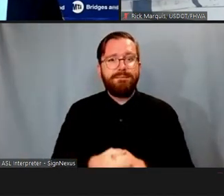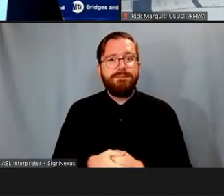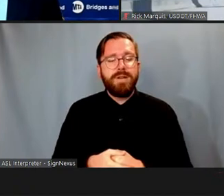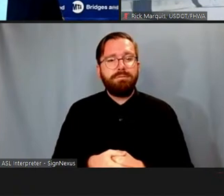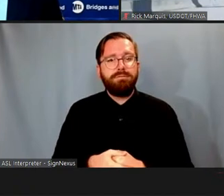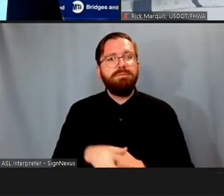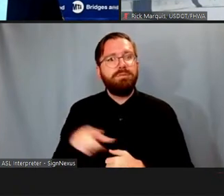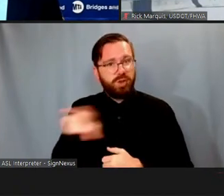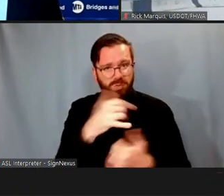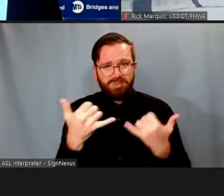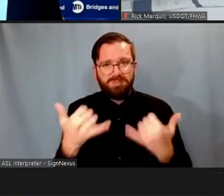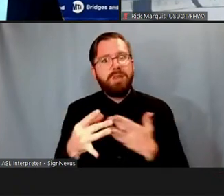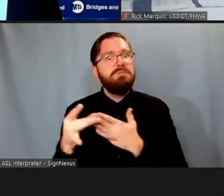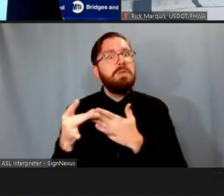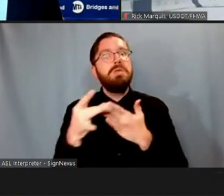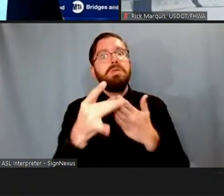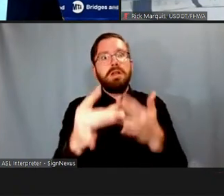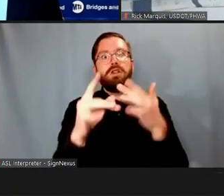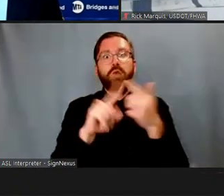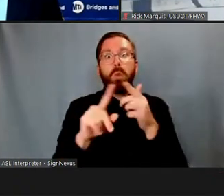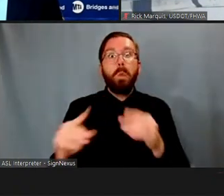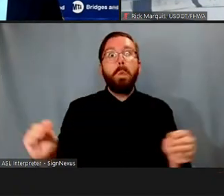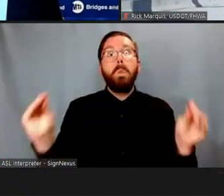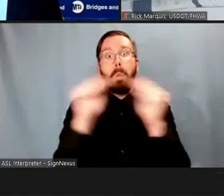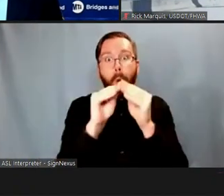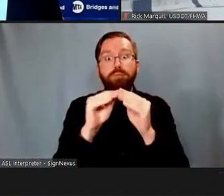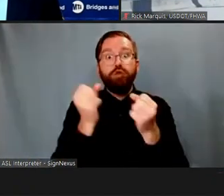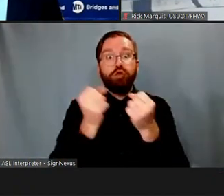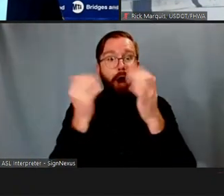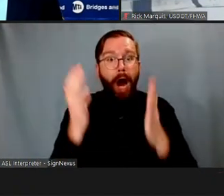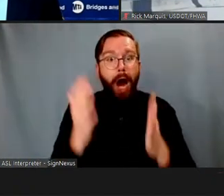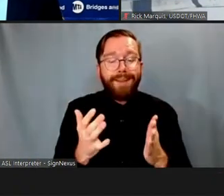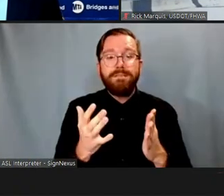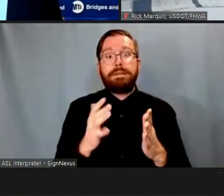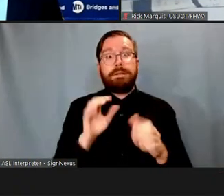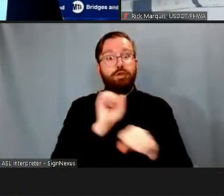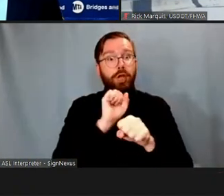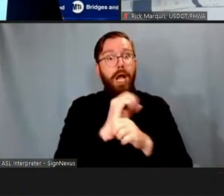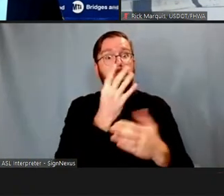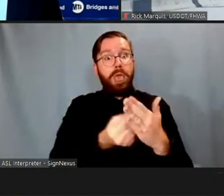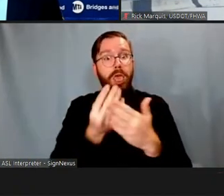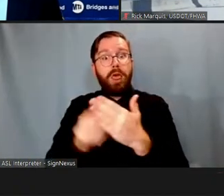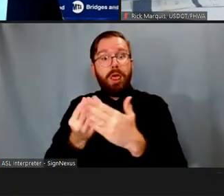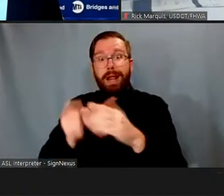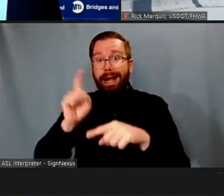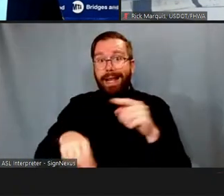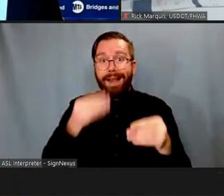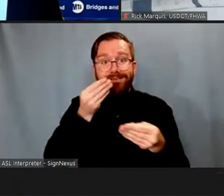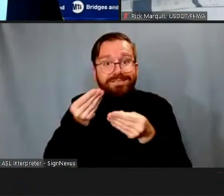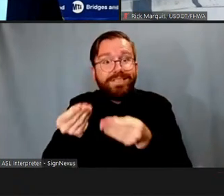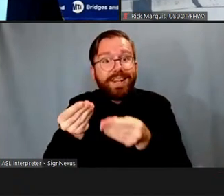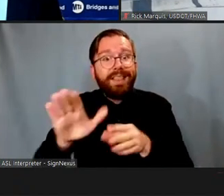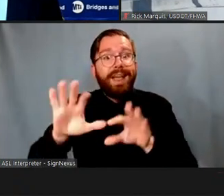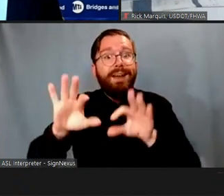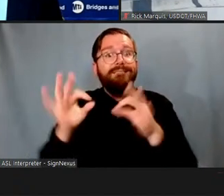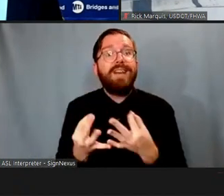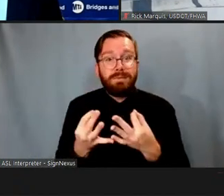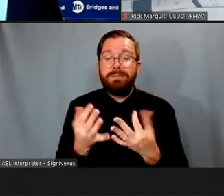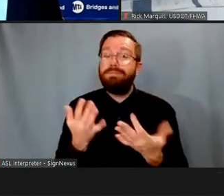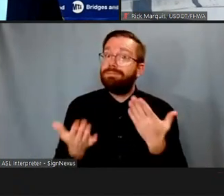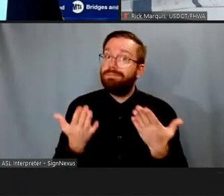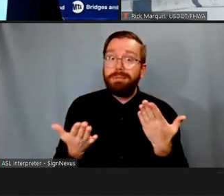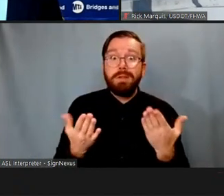drivers to lose their job not know how to provide food for their families and eventually some might commit